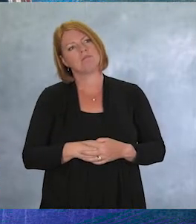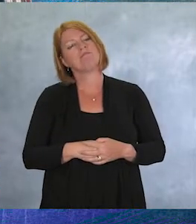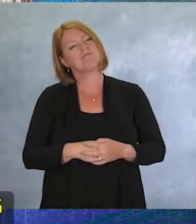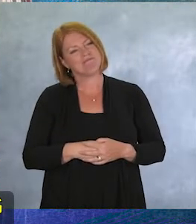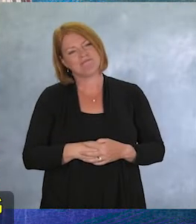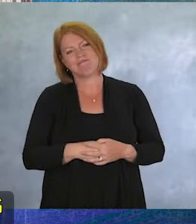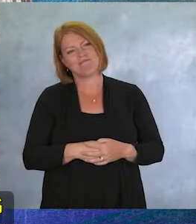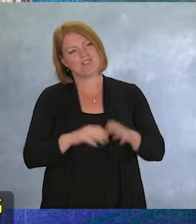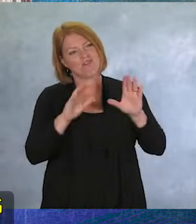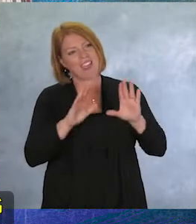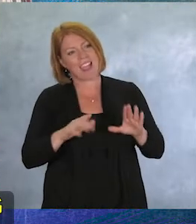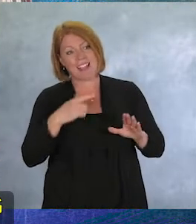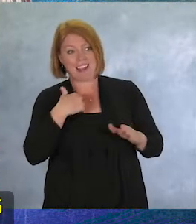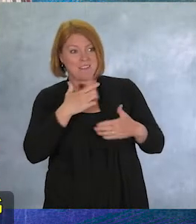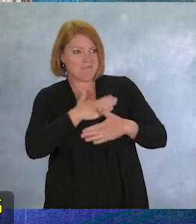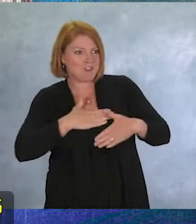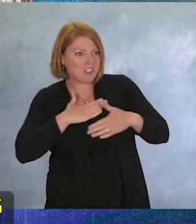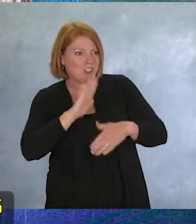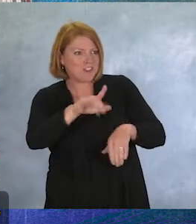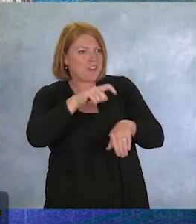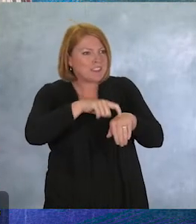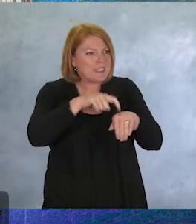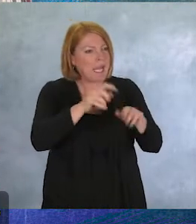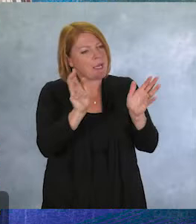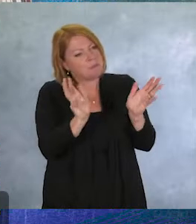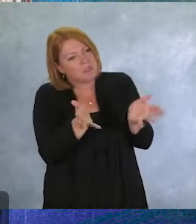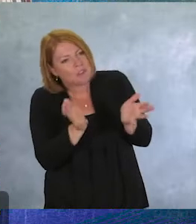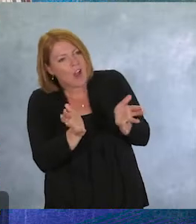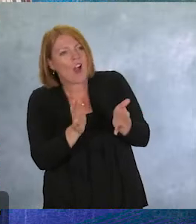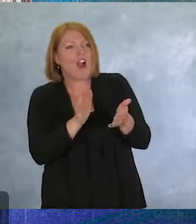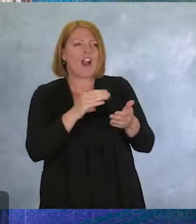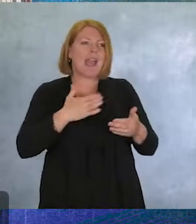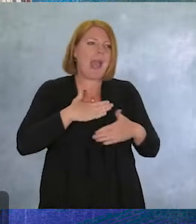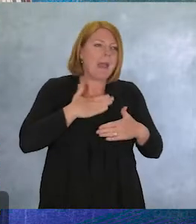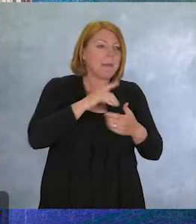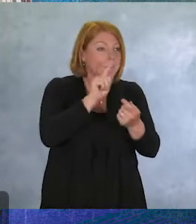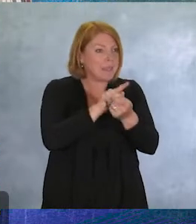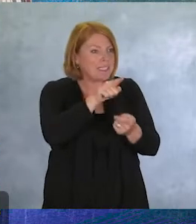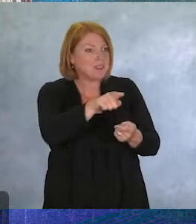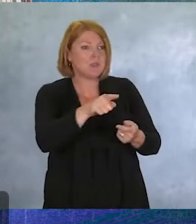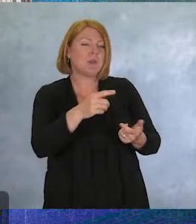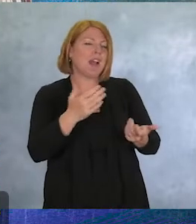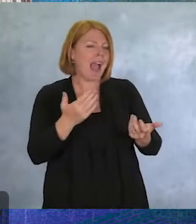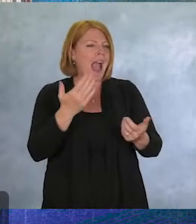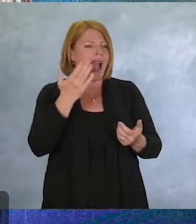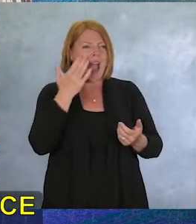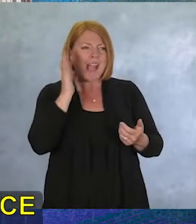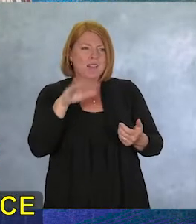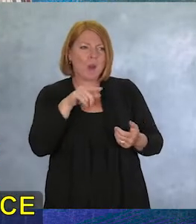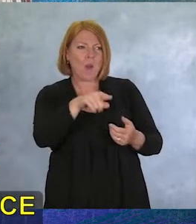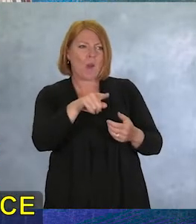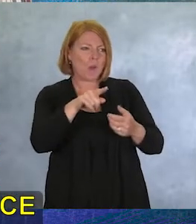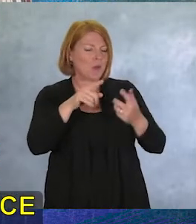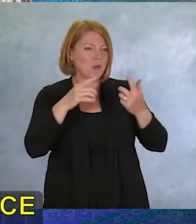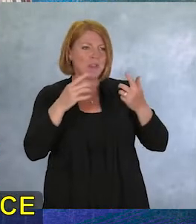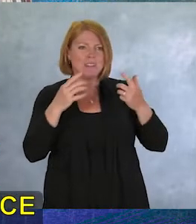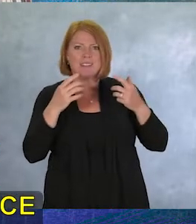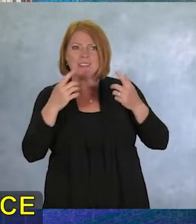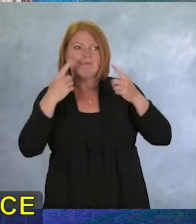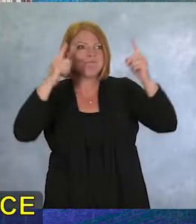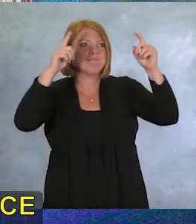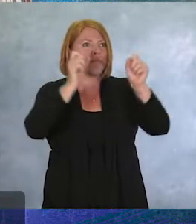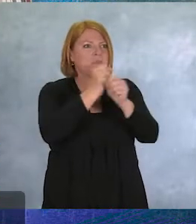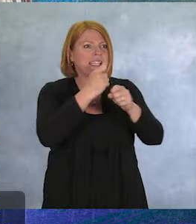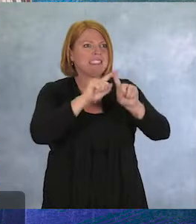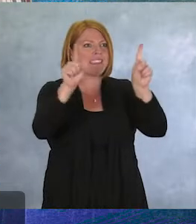Absolutely. I just appreciate you taking the time to talk with me today. It's just really nice to meet you. I mean, the reality is I know that you're making a difference in a lot of